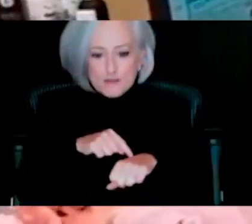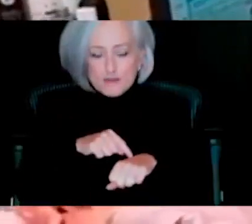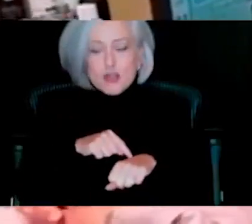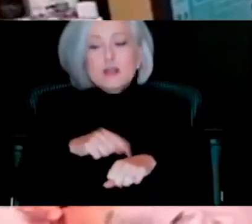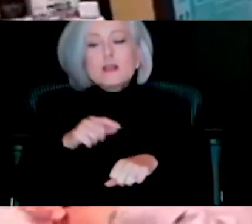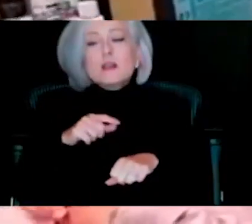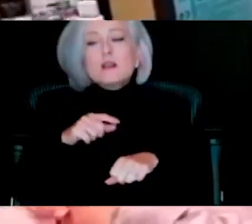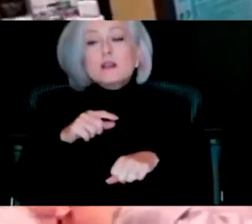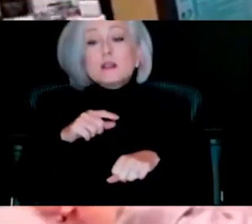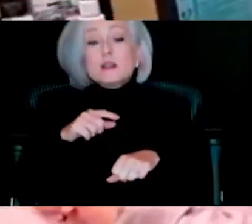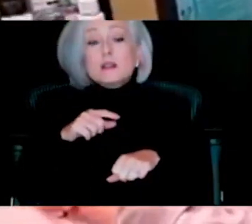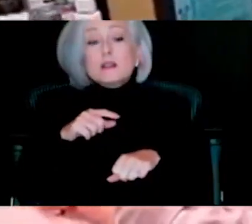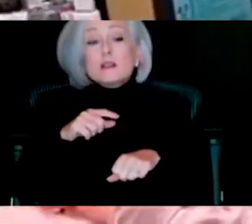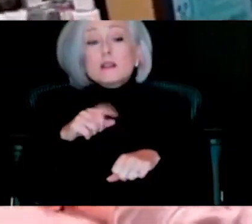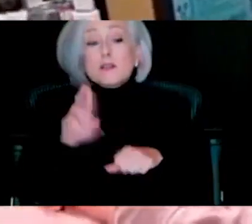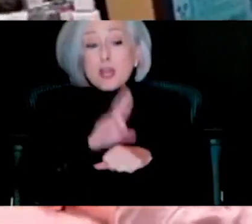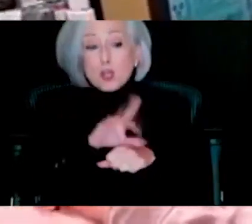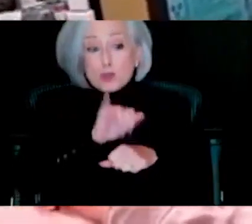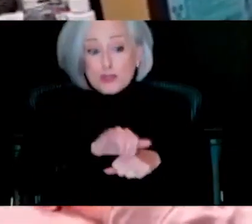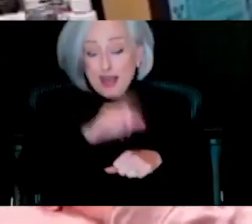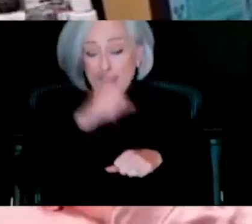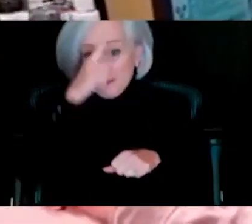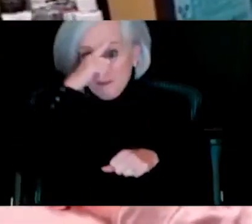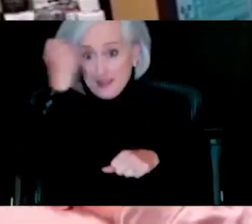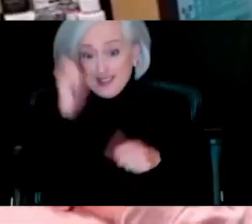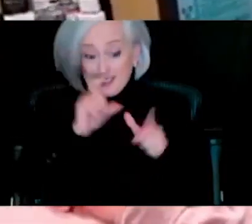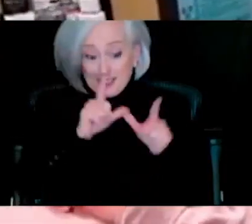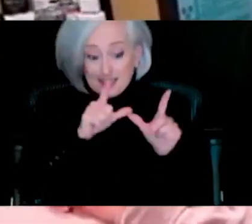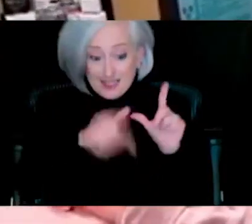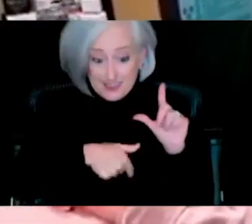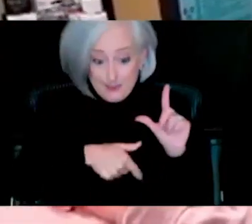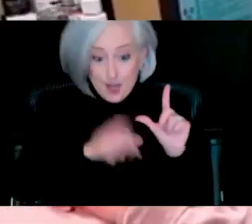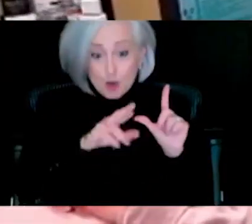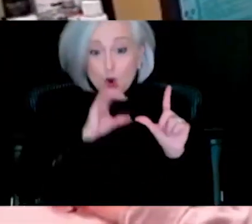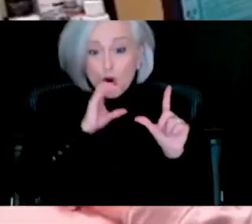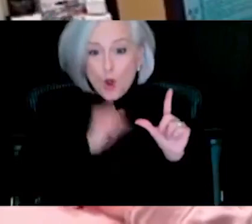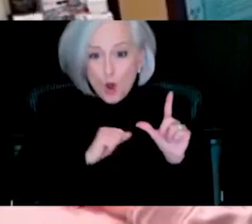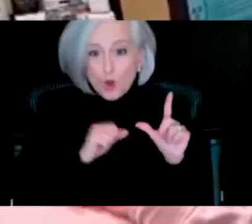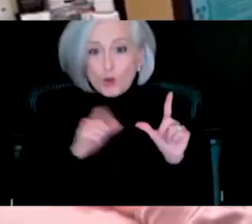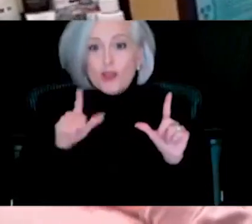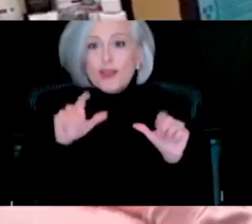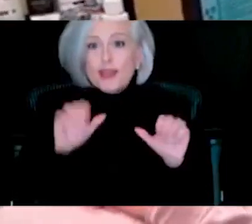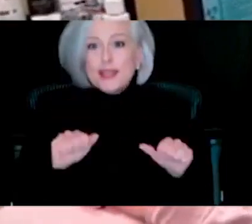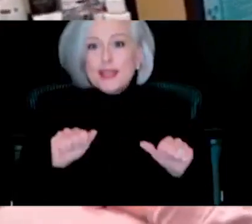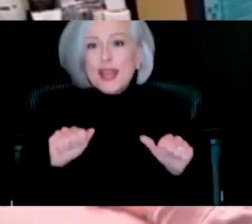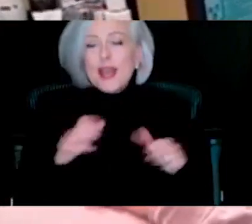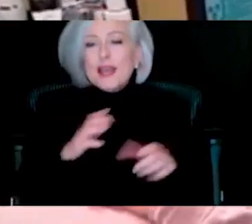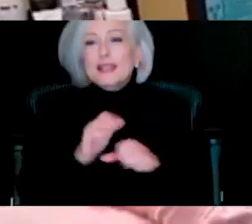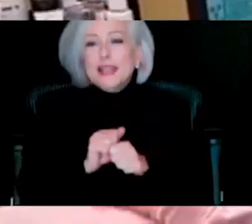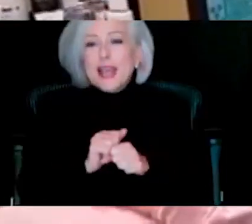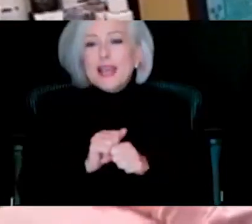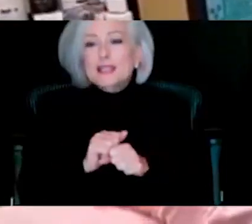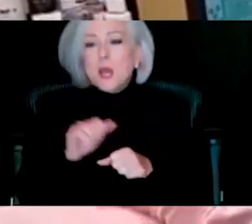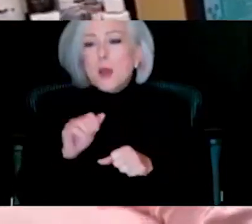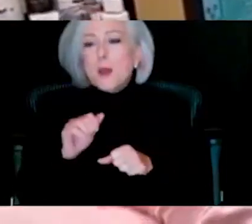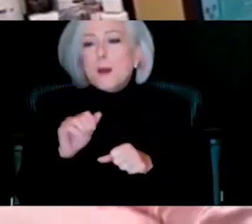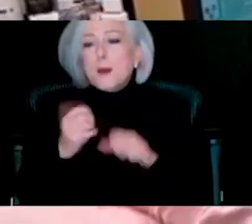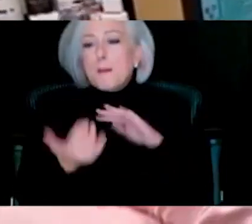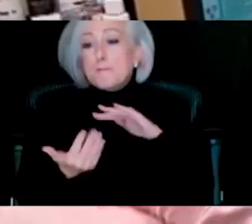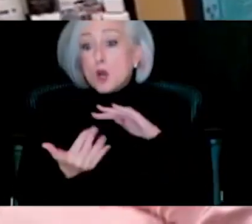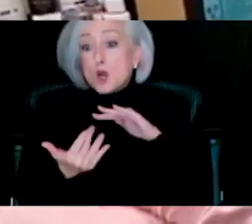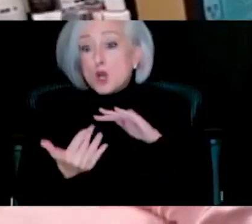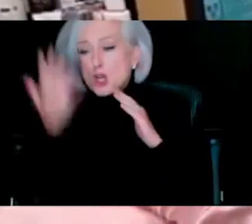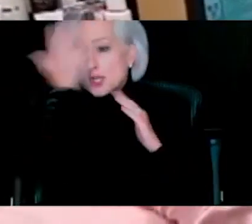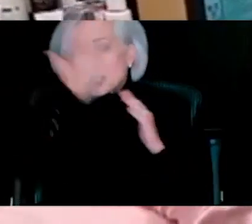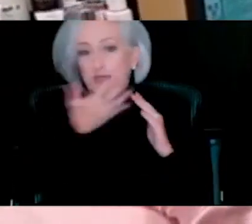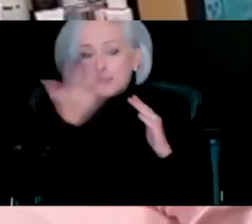because it's expired or old, they actually get they can get a burn. So you want to be careful with these types of